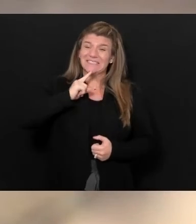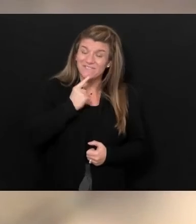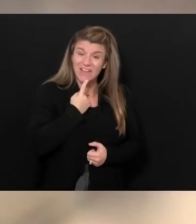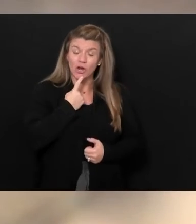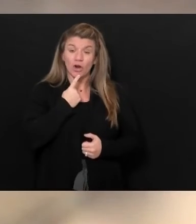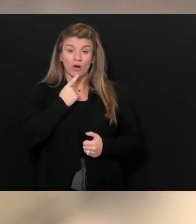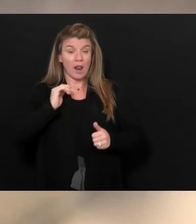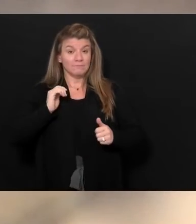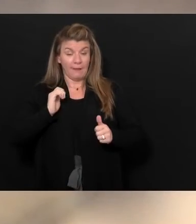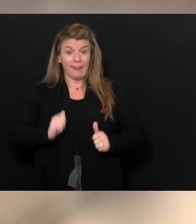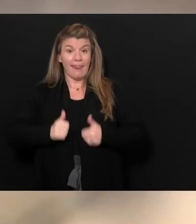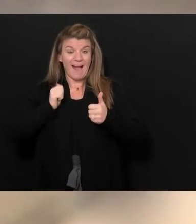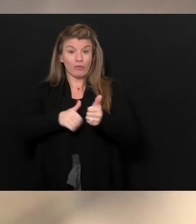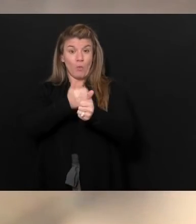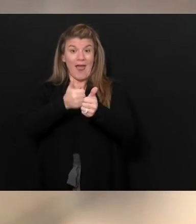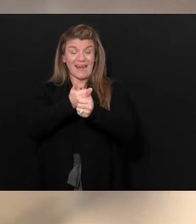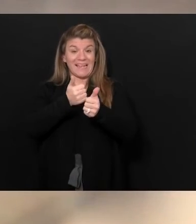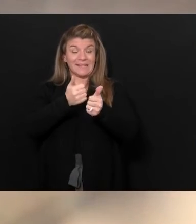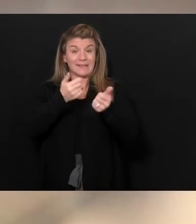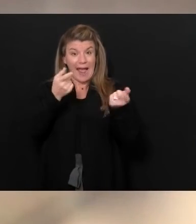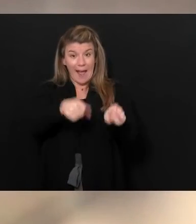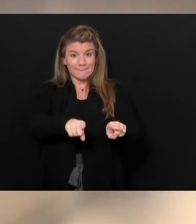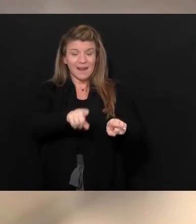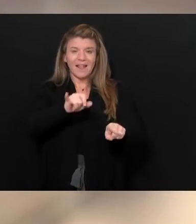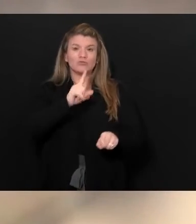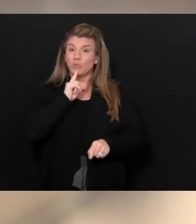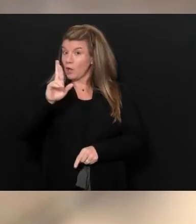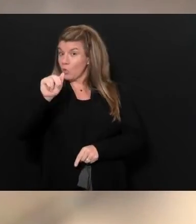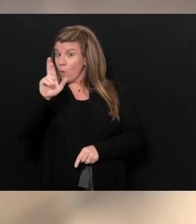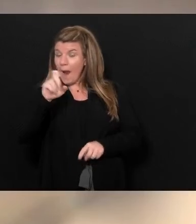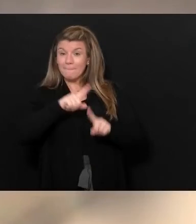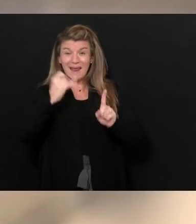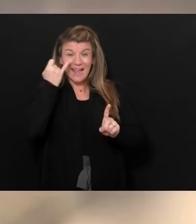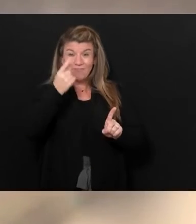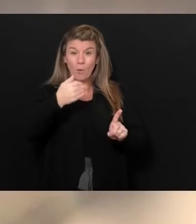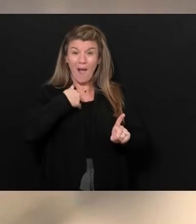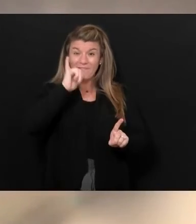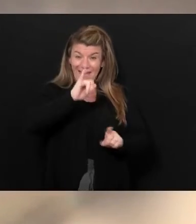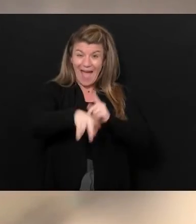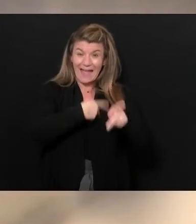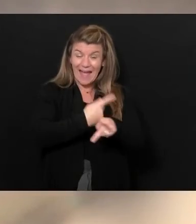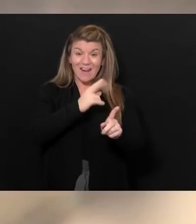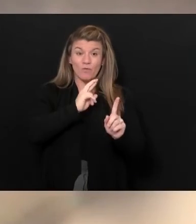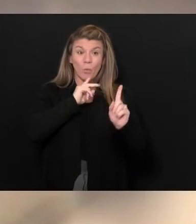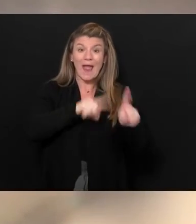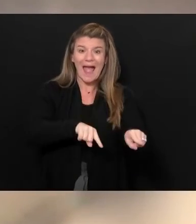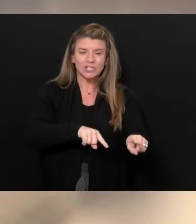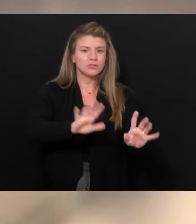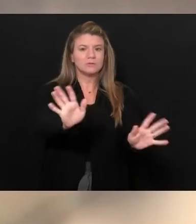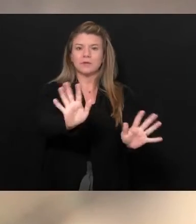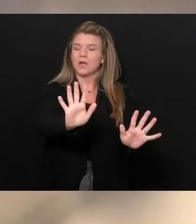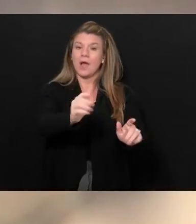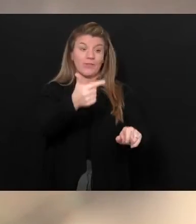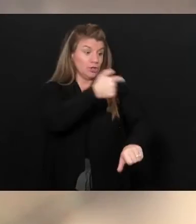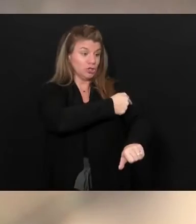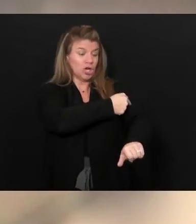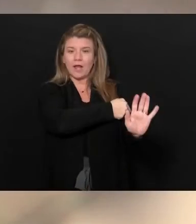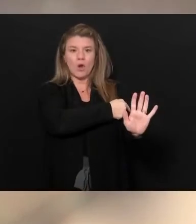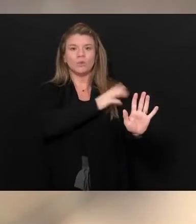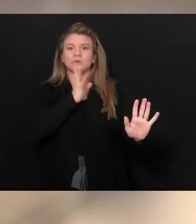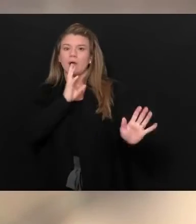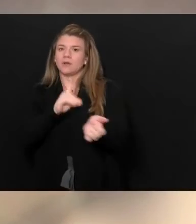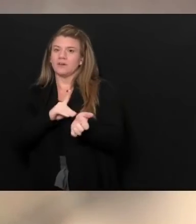reaction, which is really very rare. But if you have that reaction, absolutely talk to your healthcare provider, your doctor,